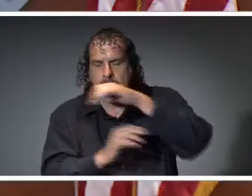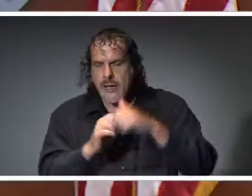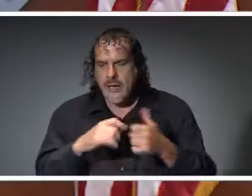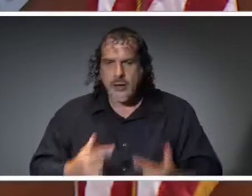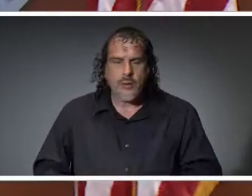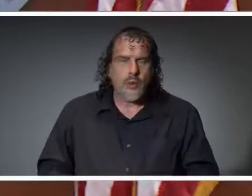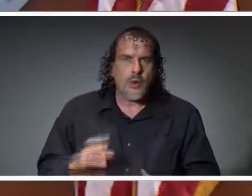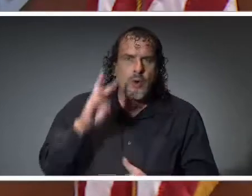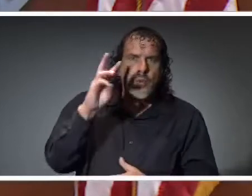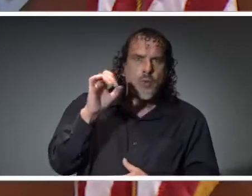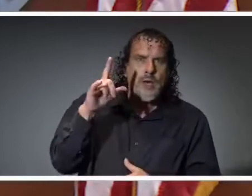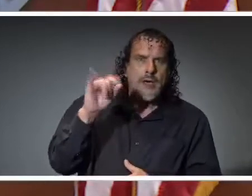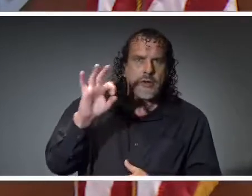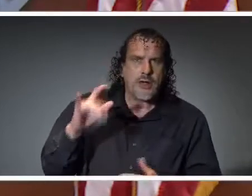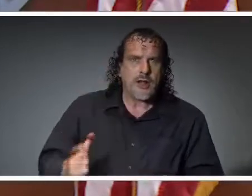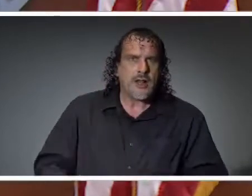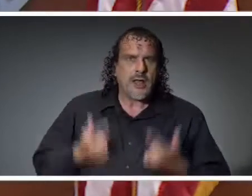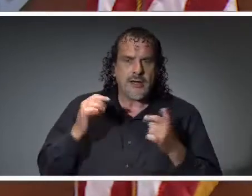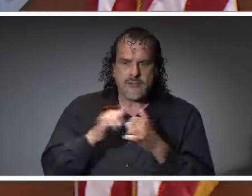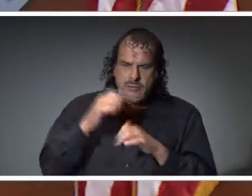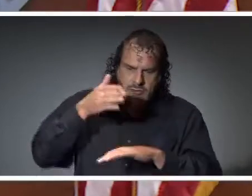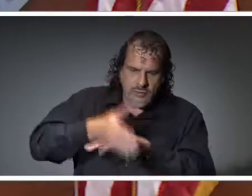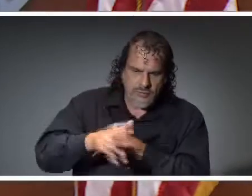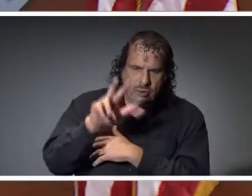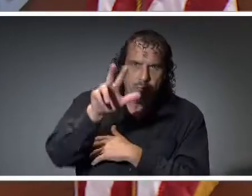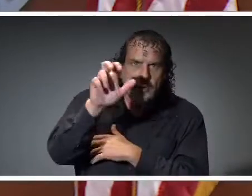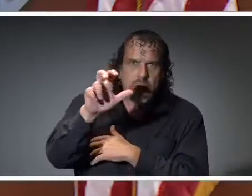areas exceeded $310,000.